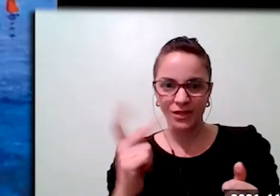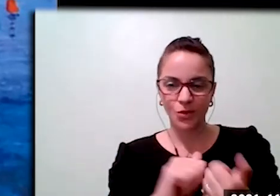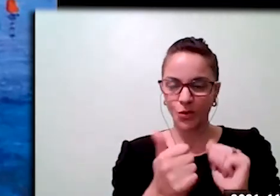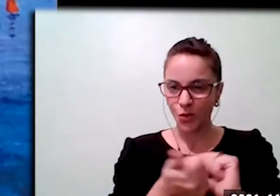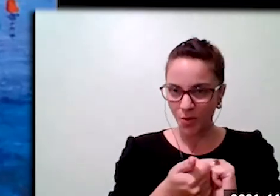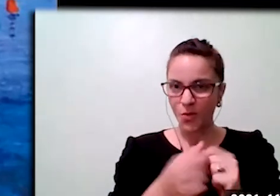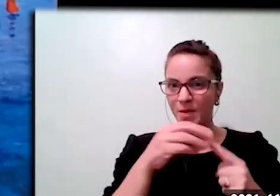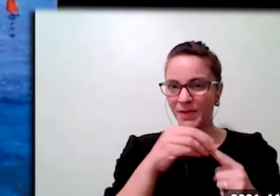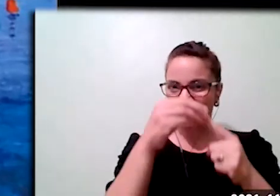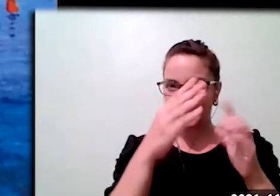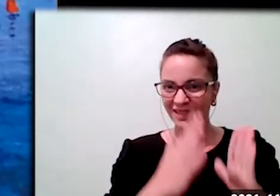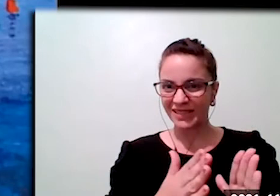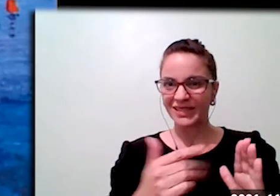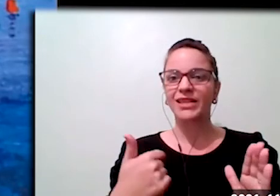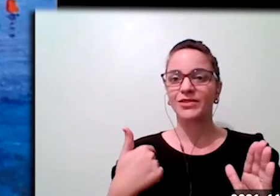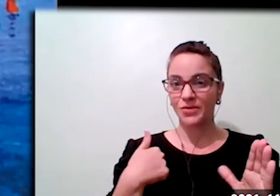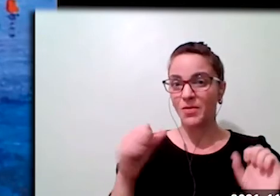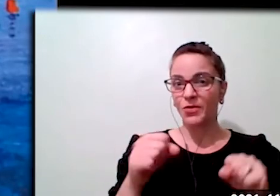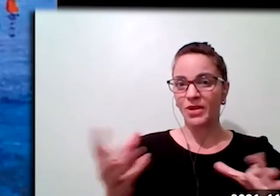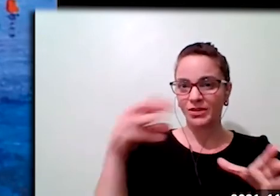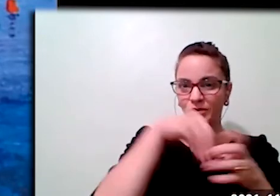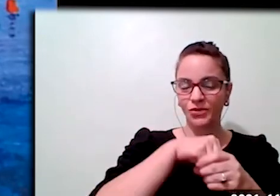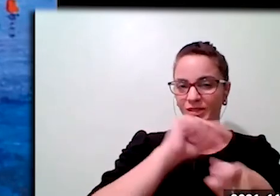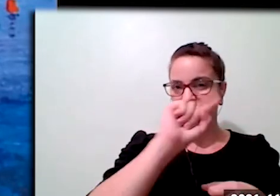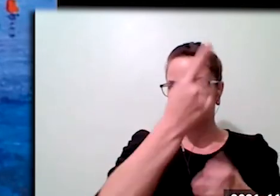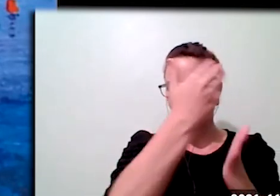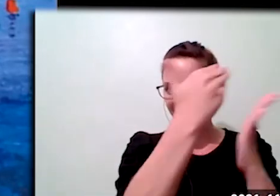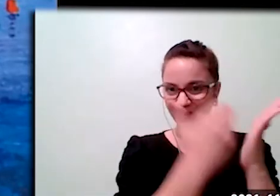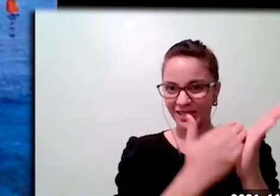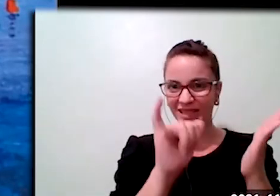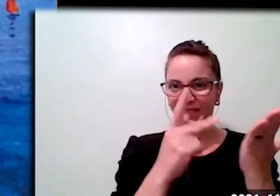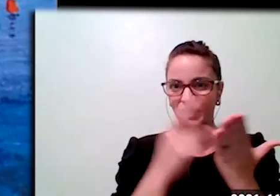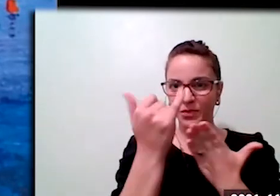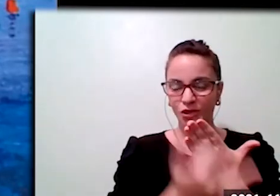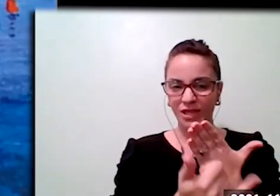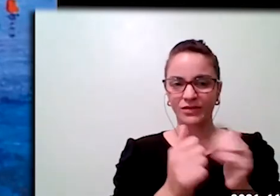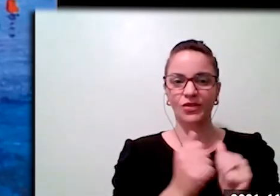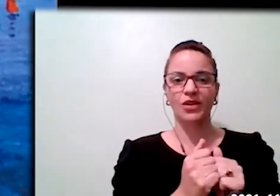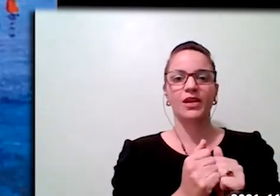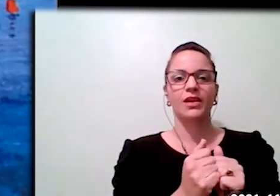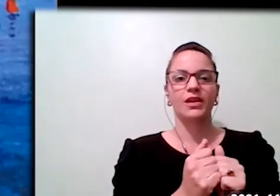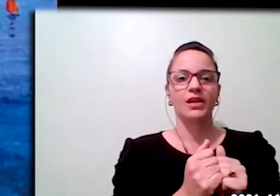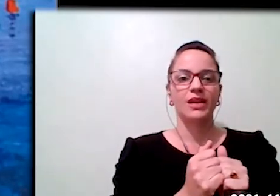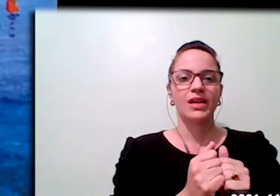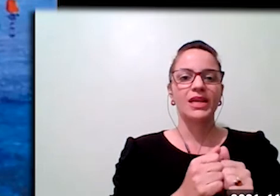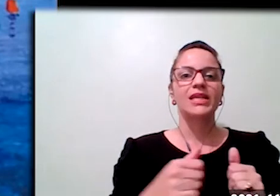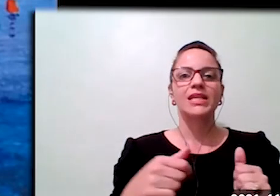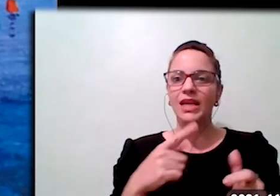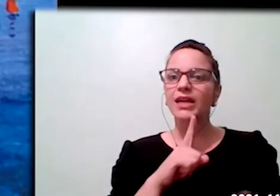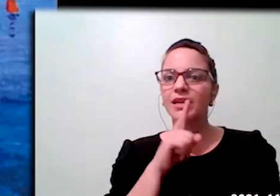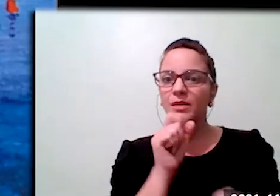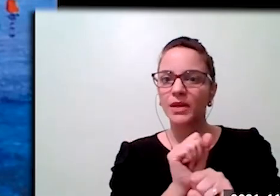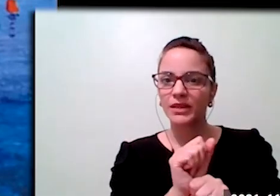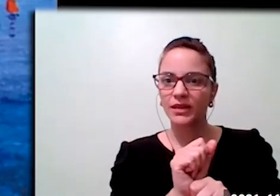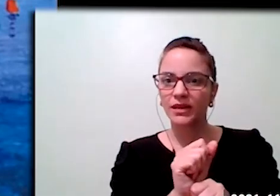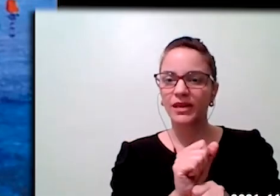in the first phase of the project, generating an inventory of more than 500 works of art of